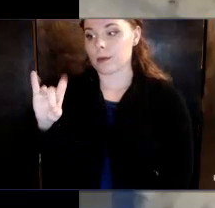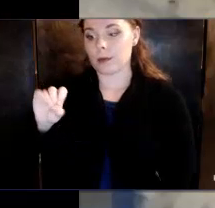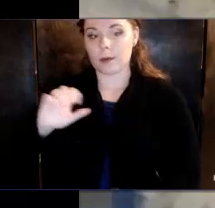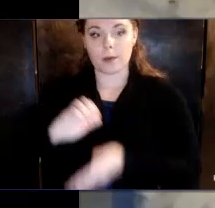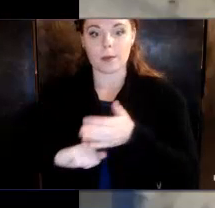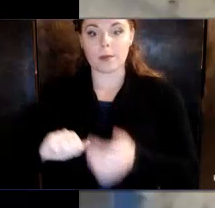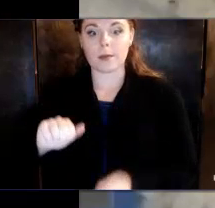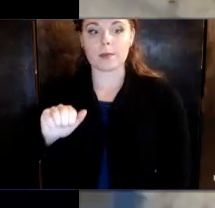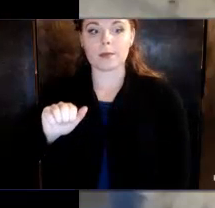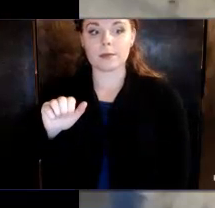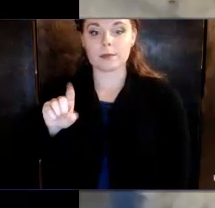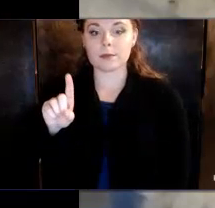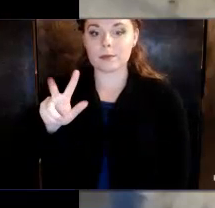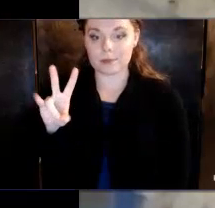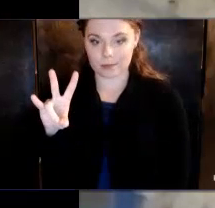from both sides.